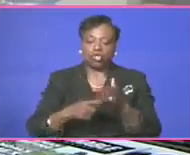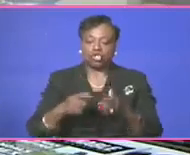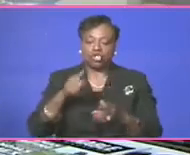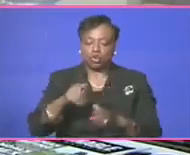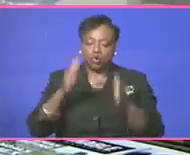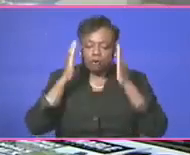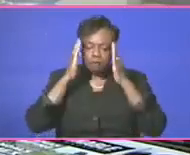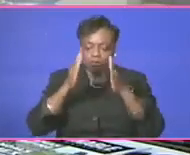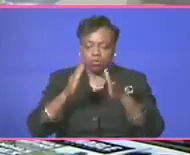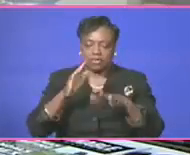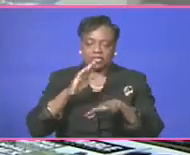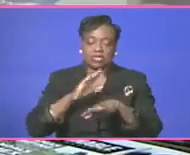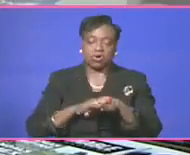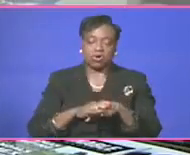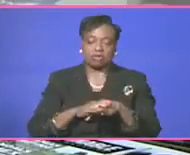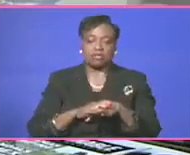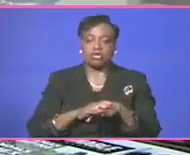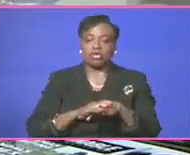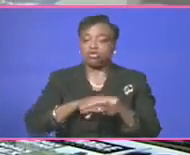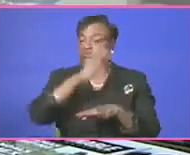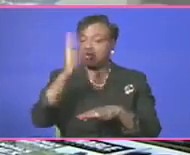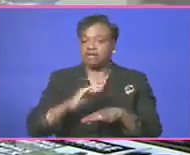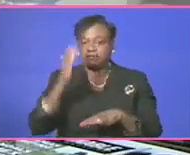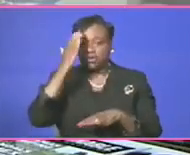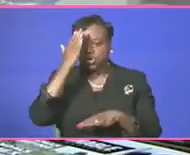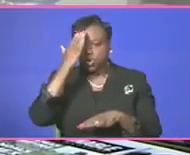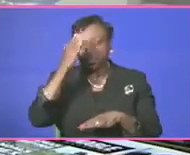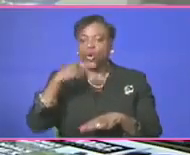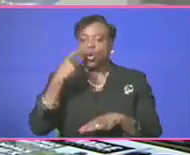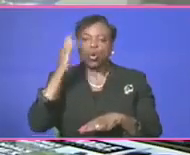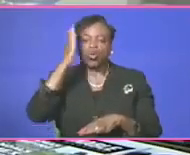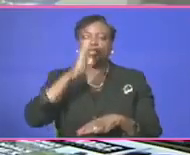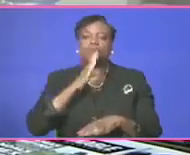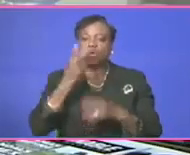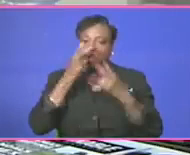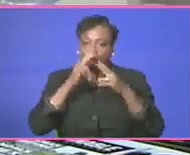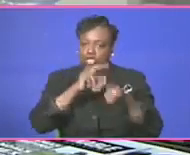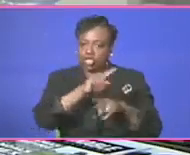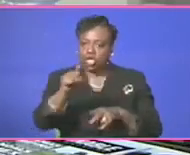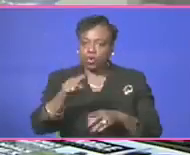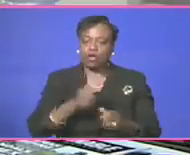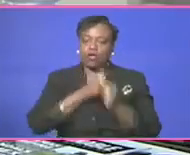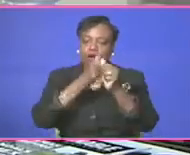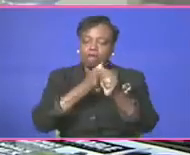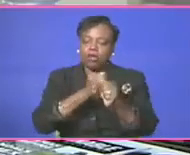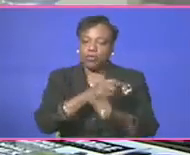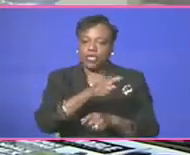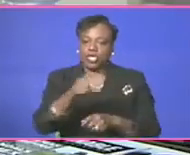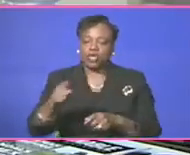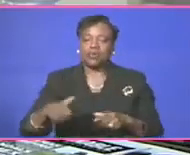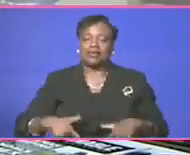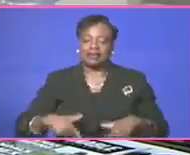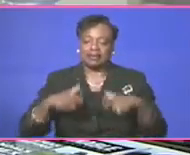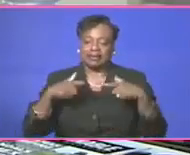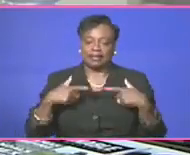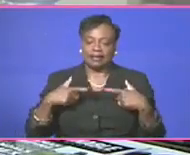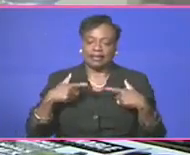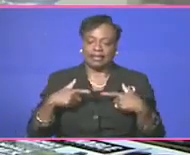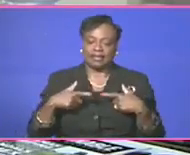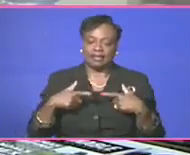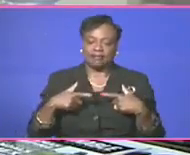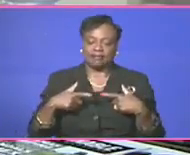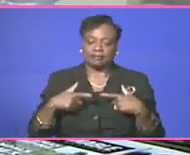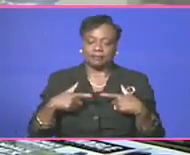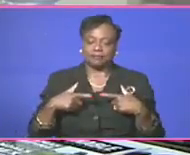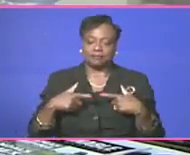because like you say, you never know who will be watching it and following you online. So you have to be strategic in certain